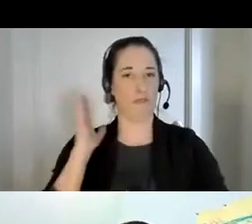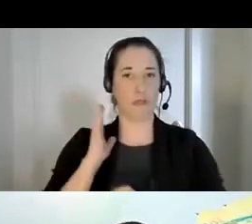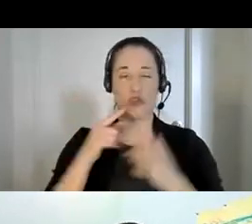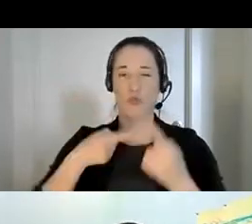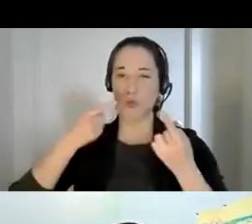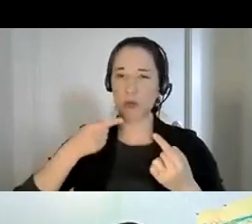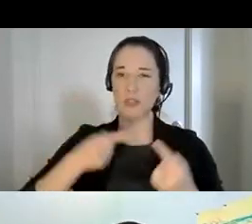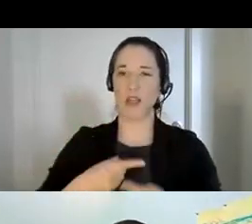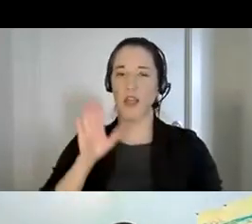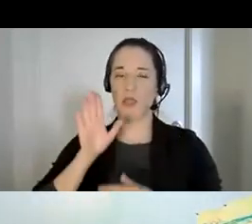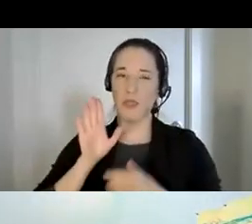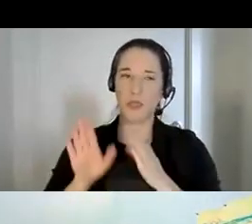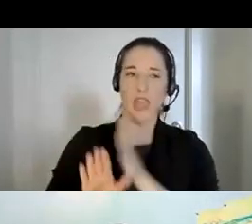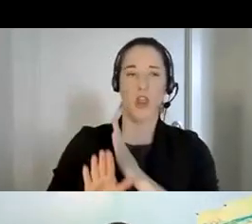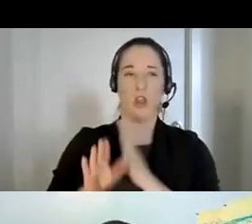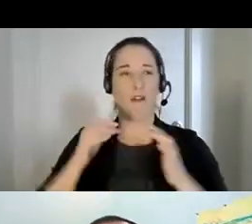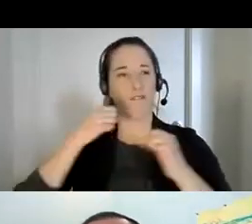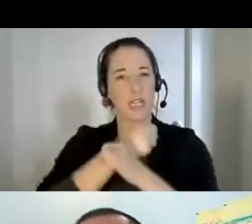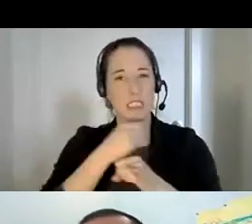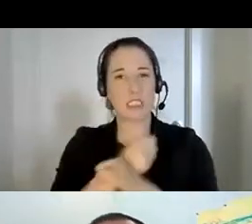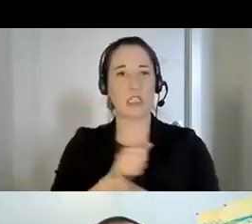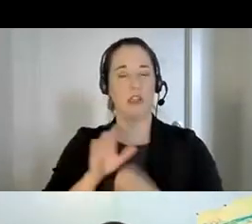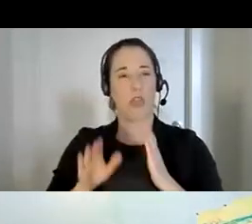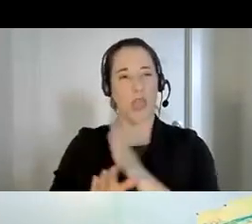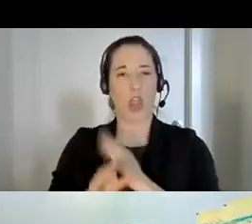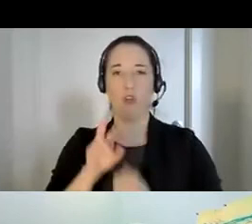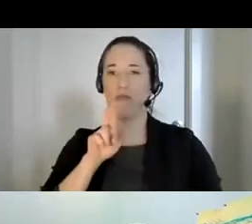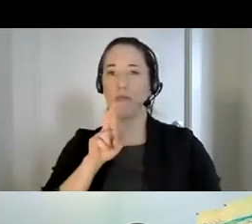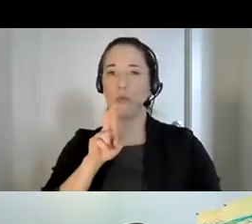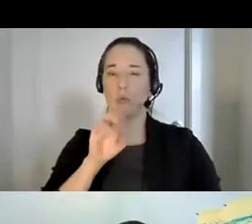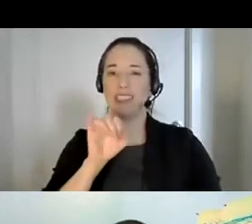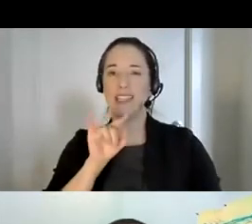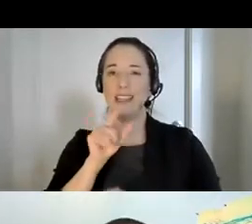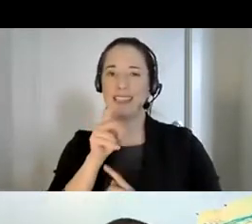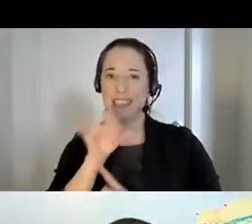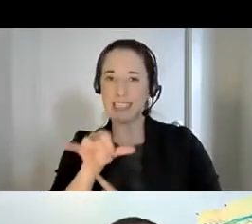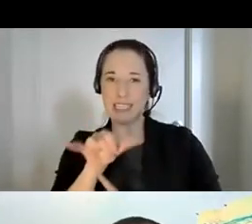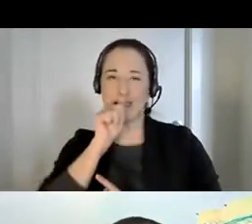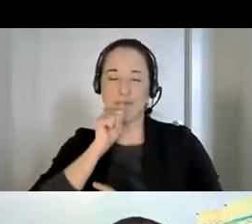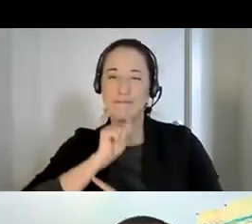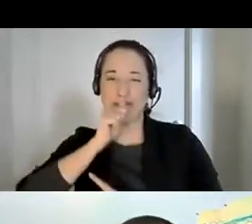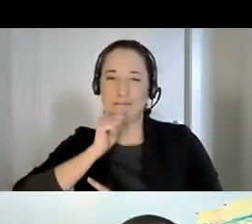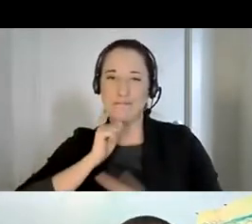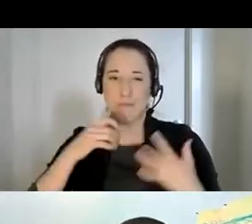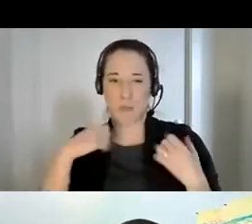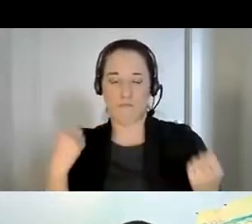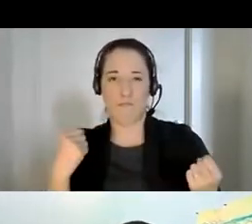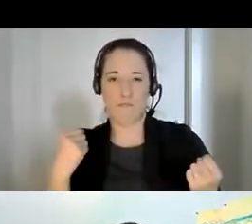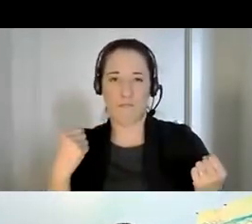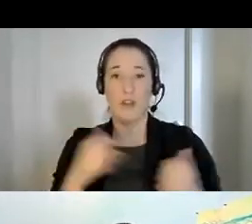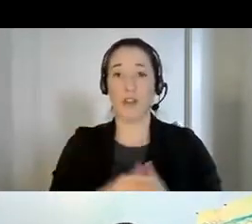resiliencies. Making these connections can help us address many of the damages of this sick world, like identity